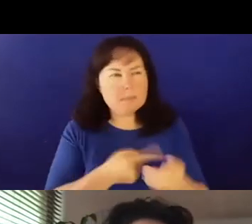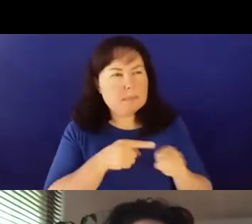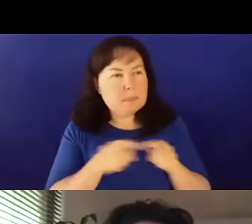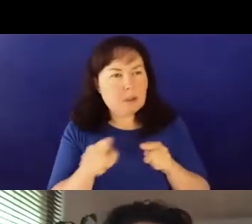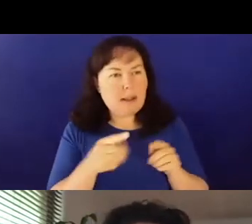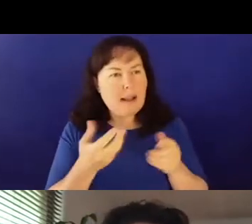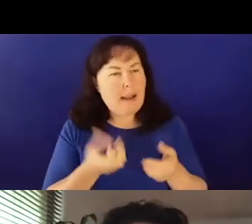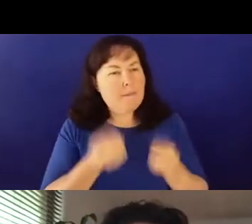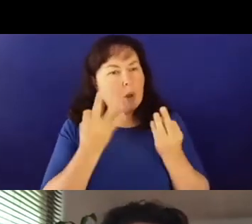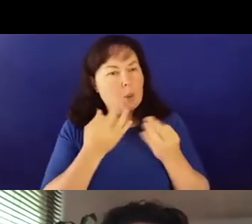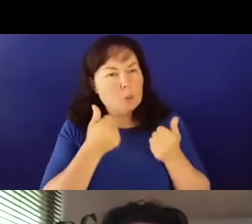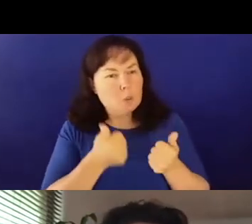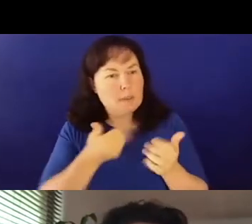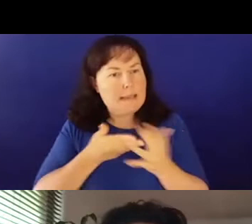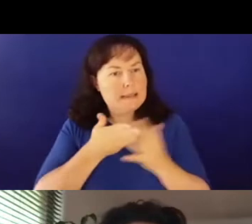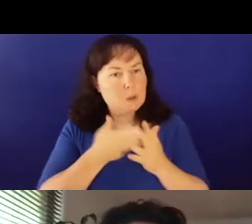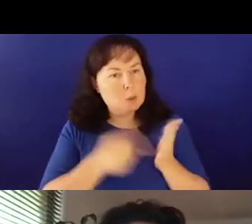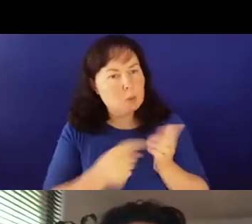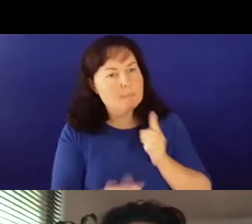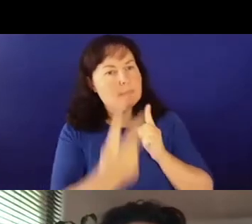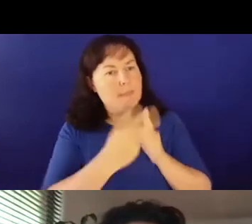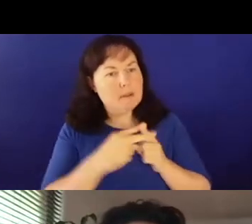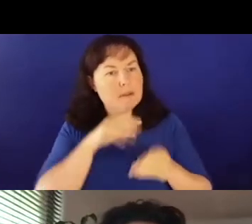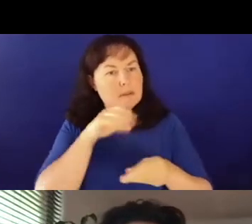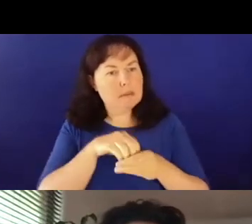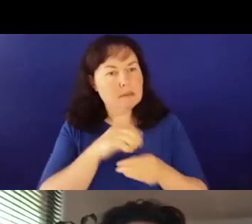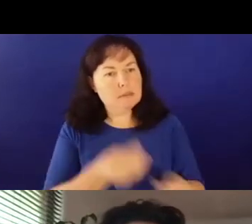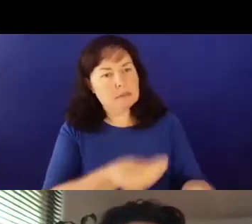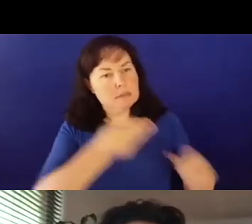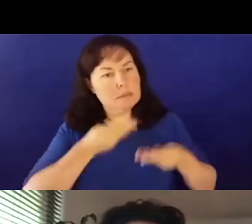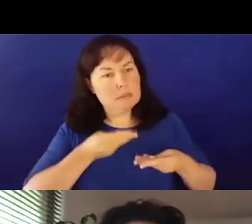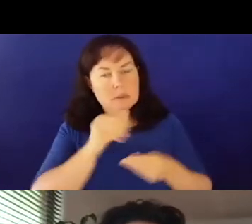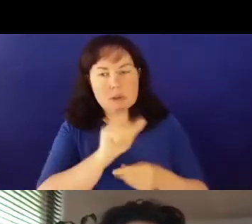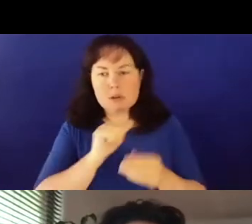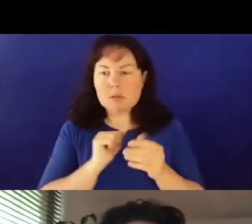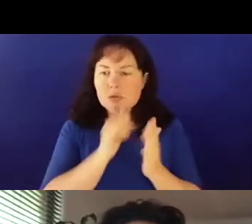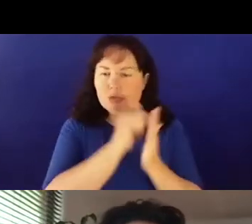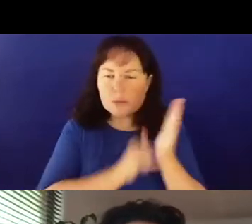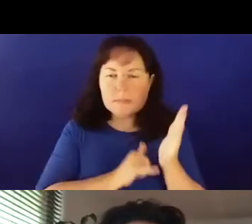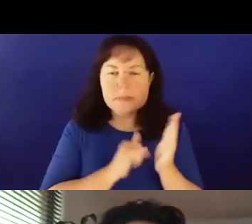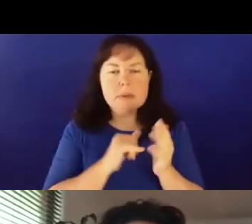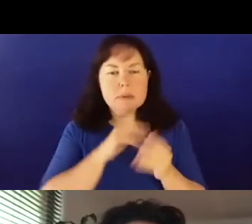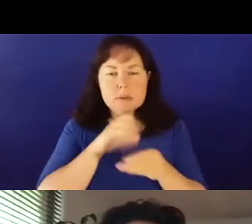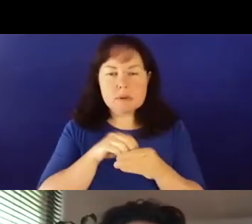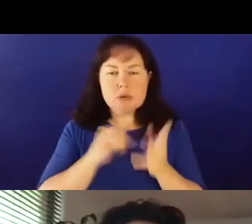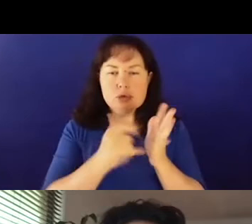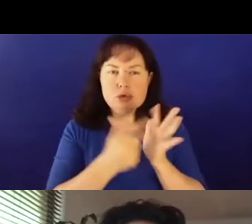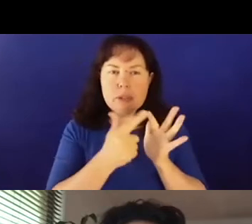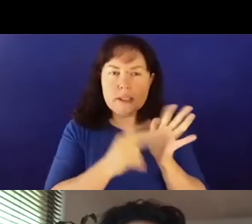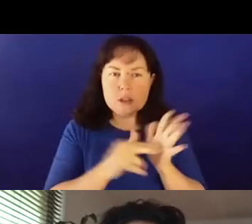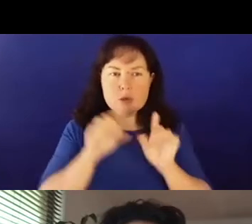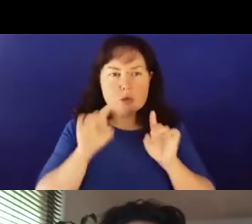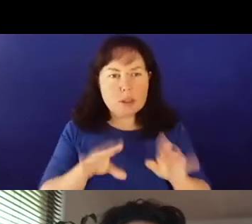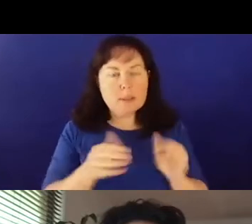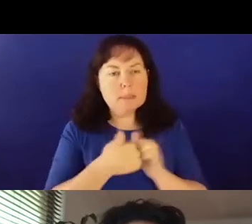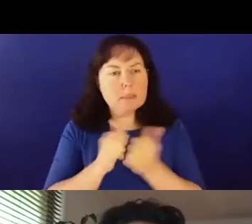entry point into working with the likes of Screen Australia, SBS and NITV, and aimed at people with potentially a little bit of experience,